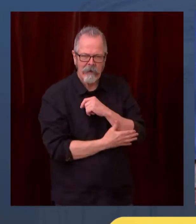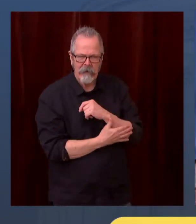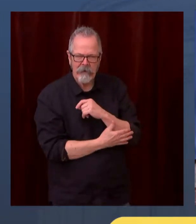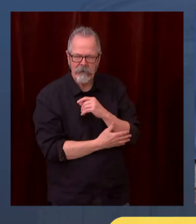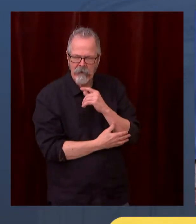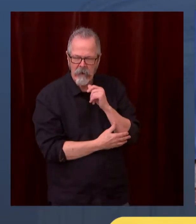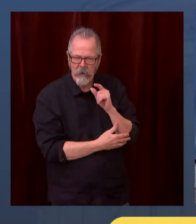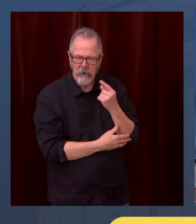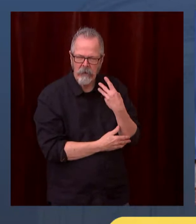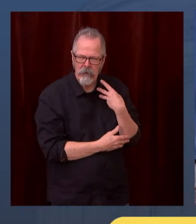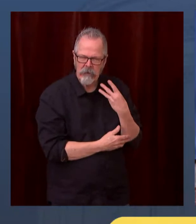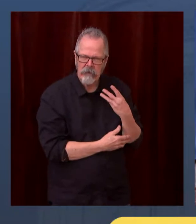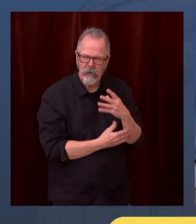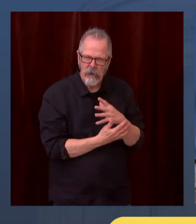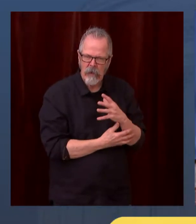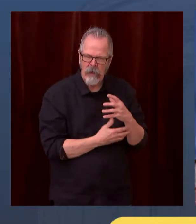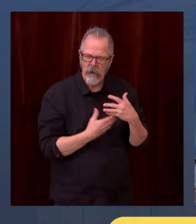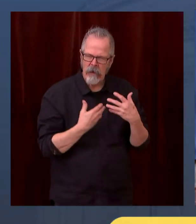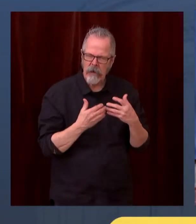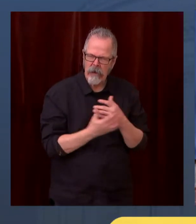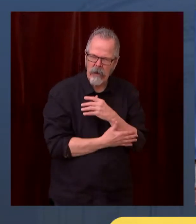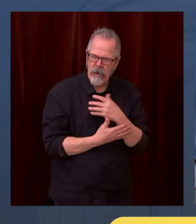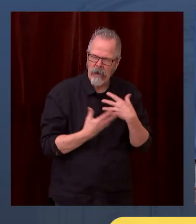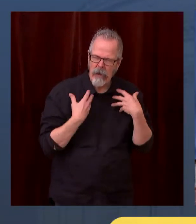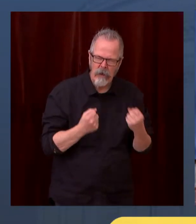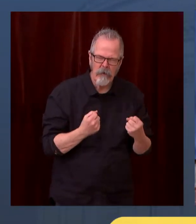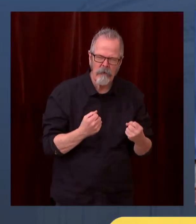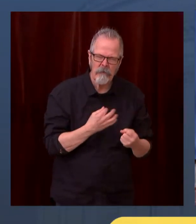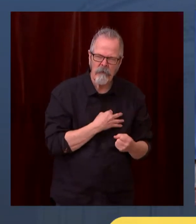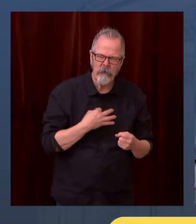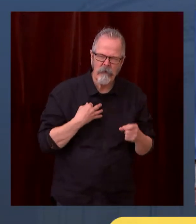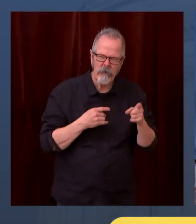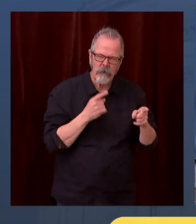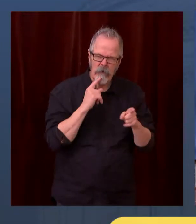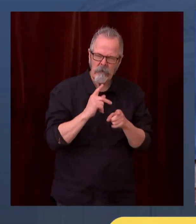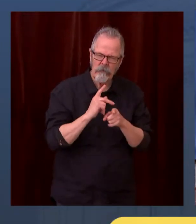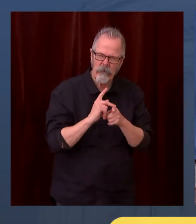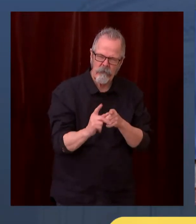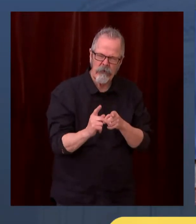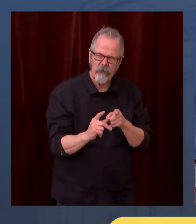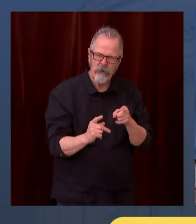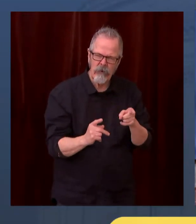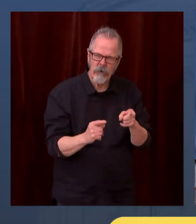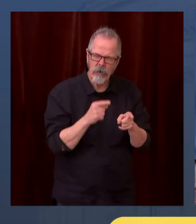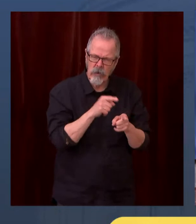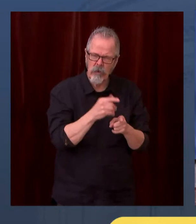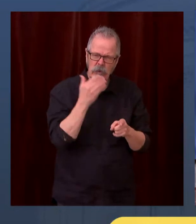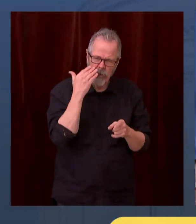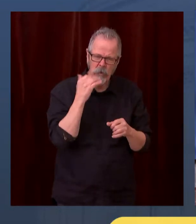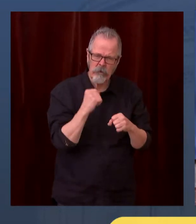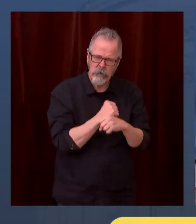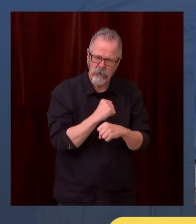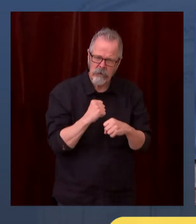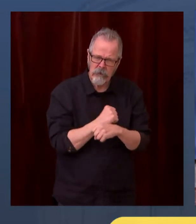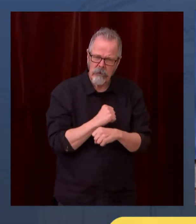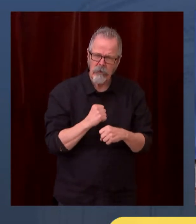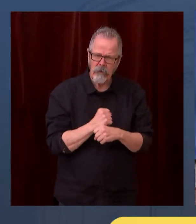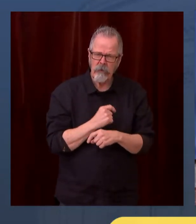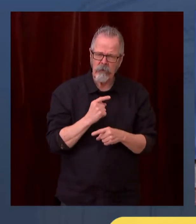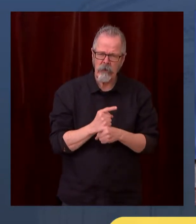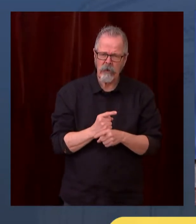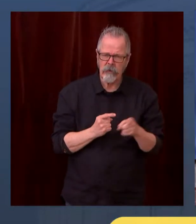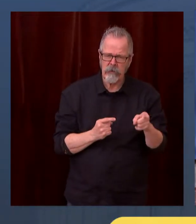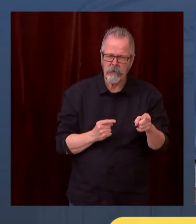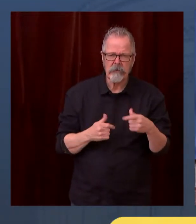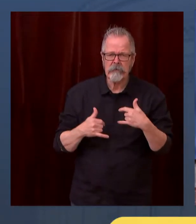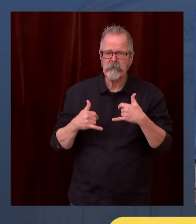board and the health director there. These are professionals and people who know about these statistics. They're still asking you to back off